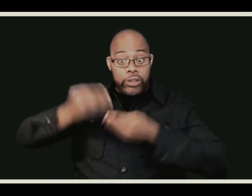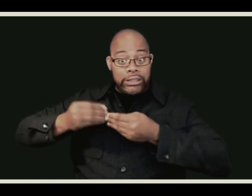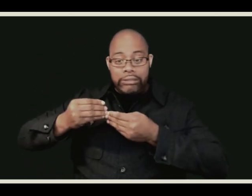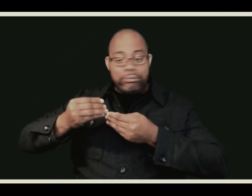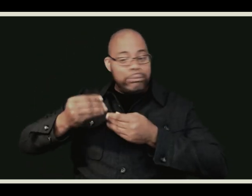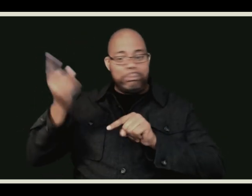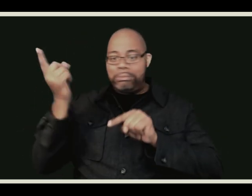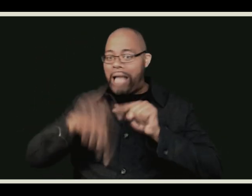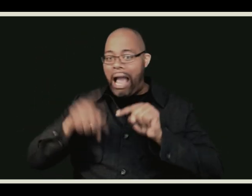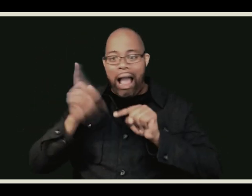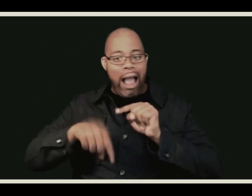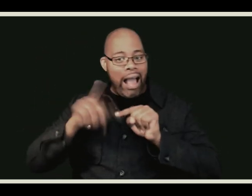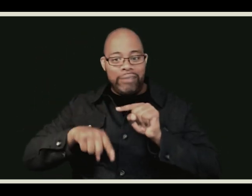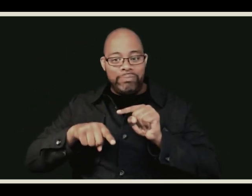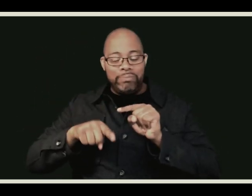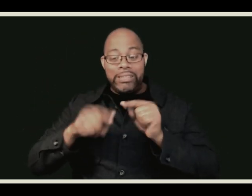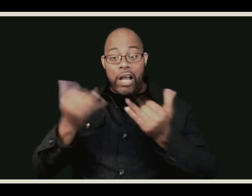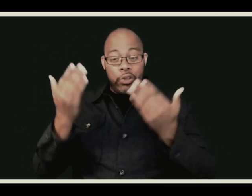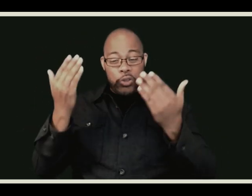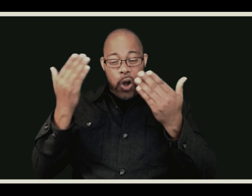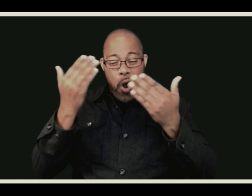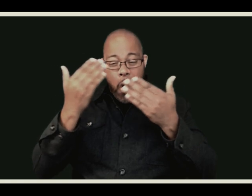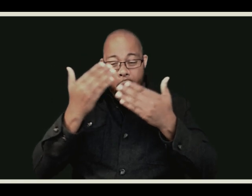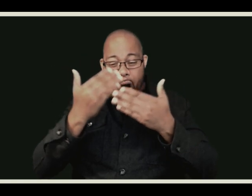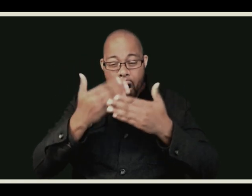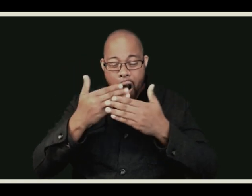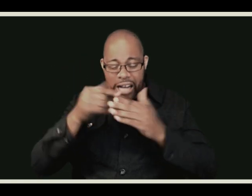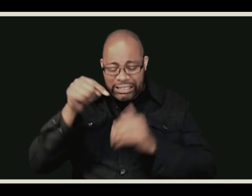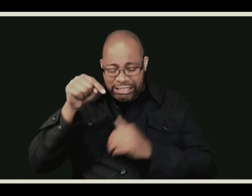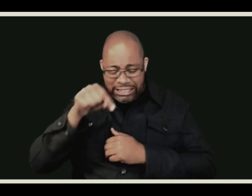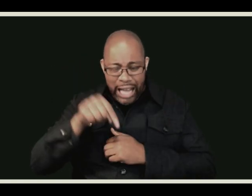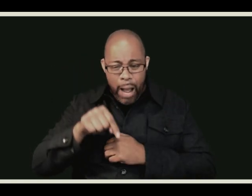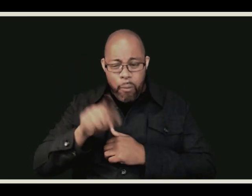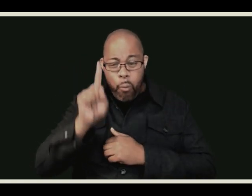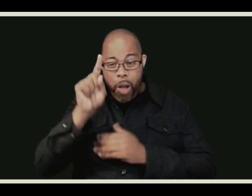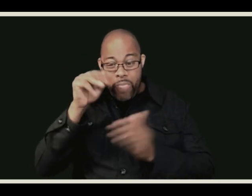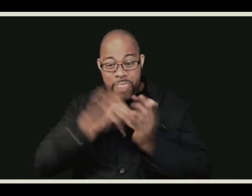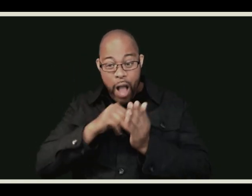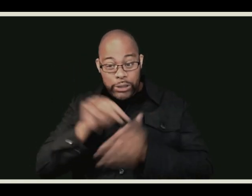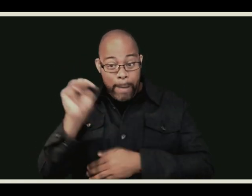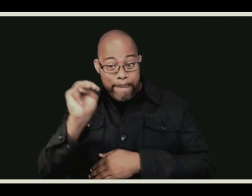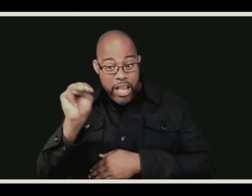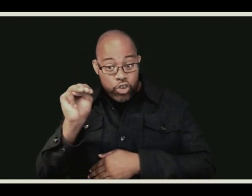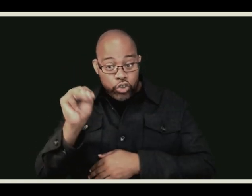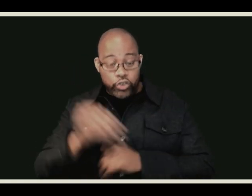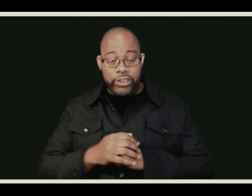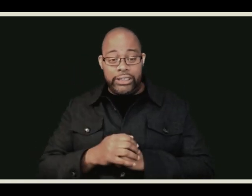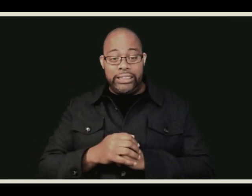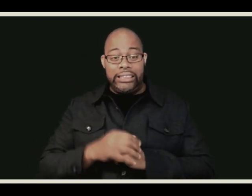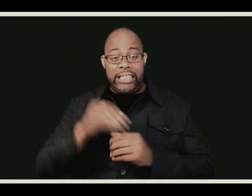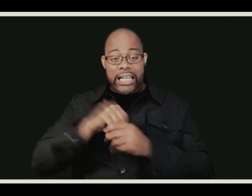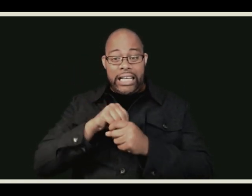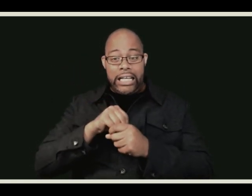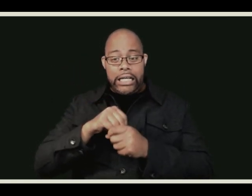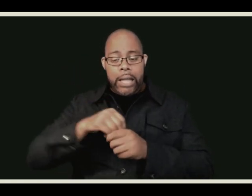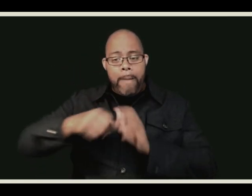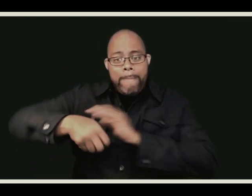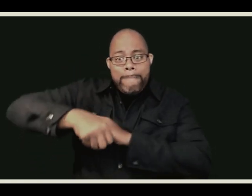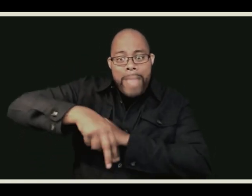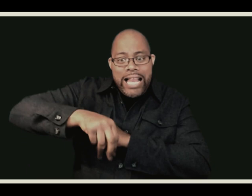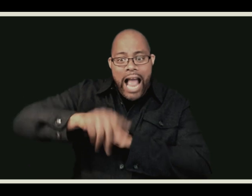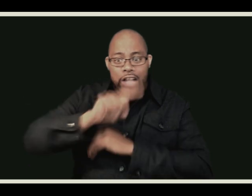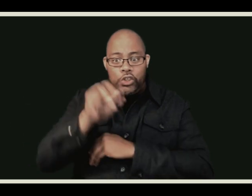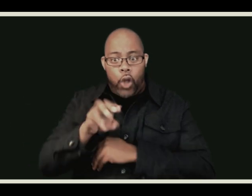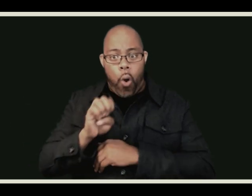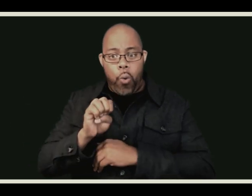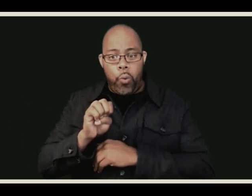take place. It's getting darker and darker. And we get down to 1,000 meters, you're in the midnight zone,